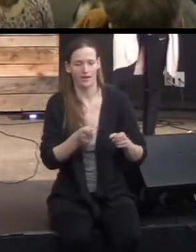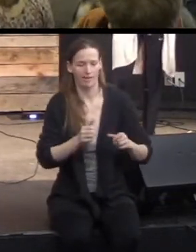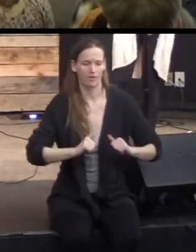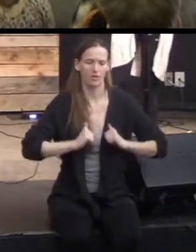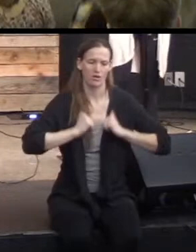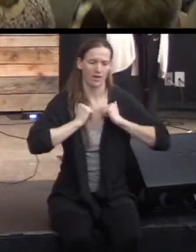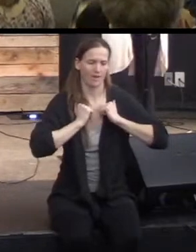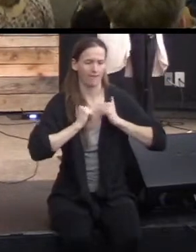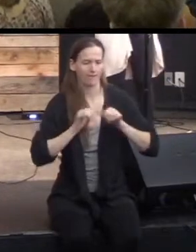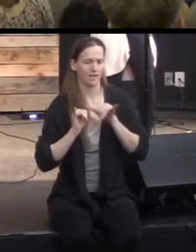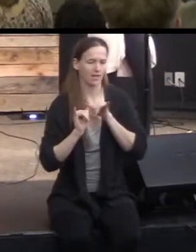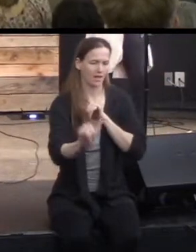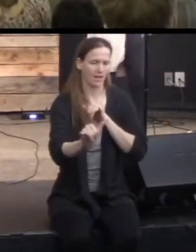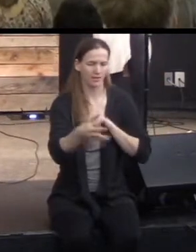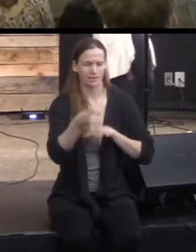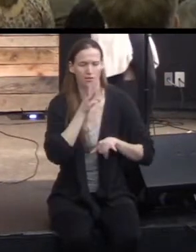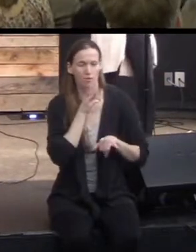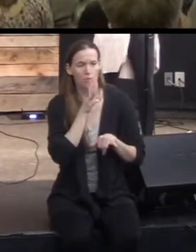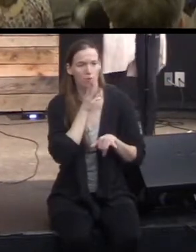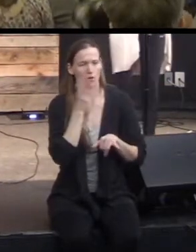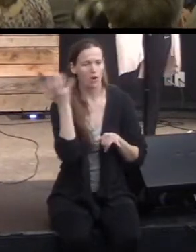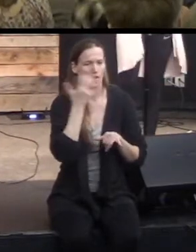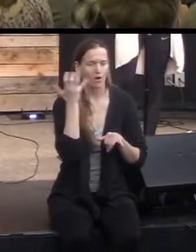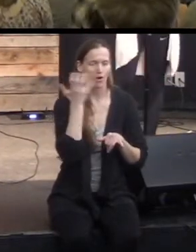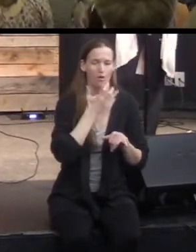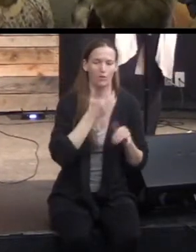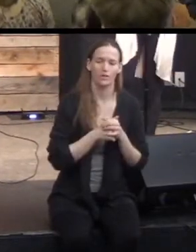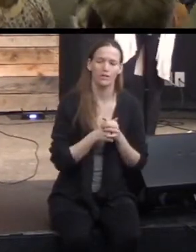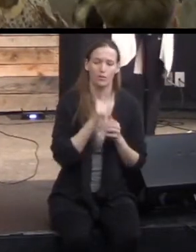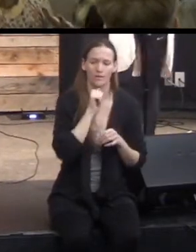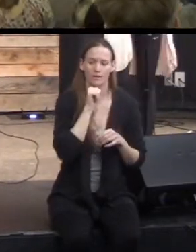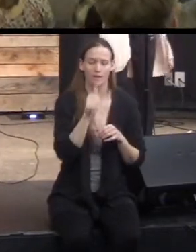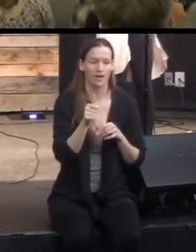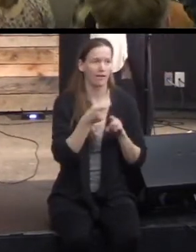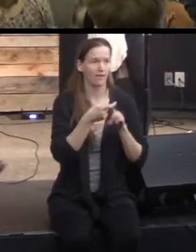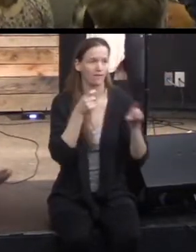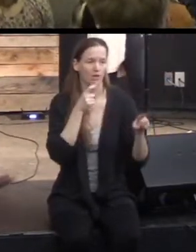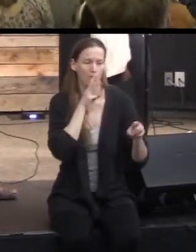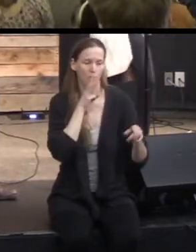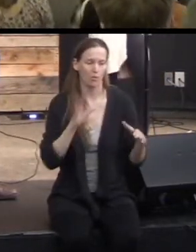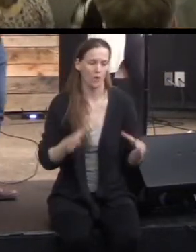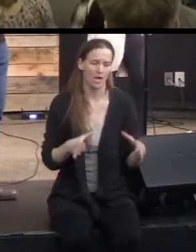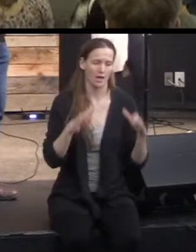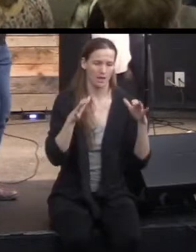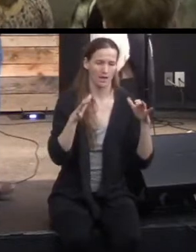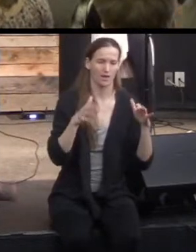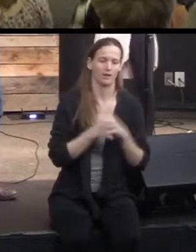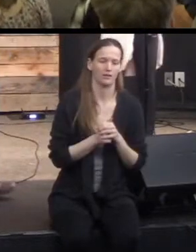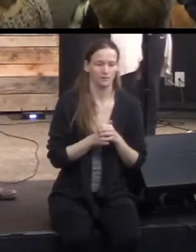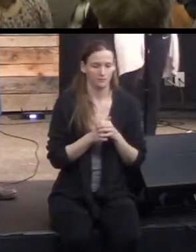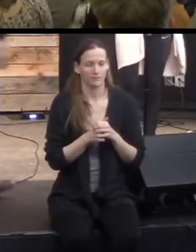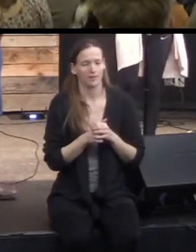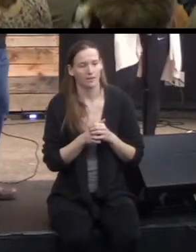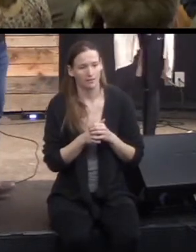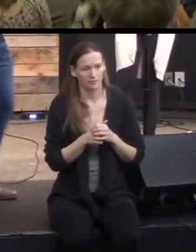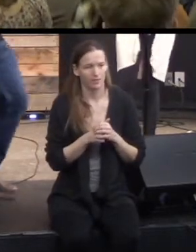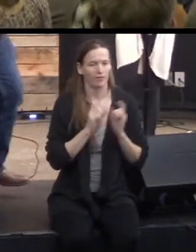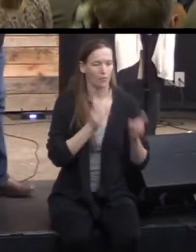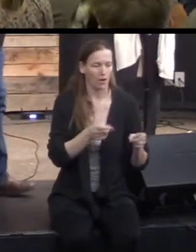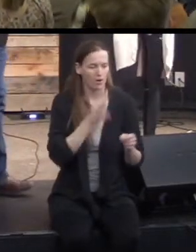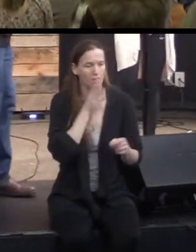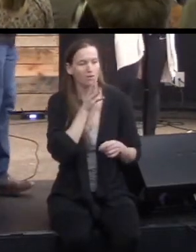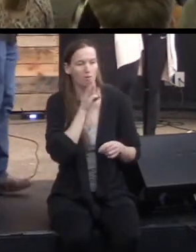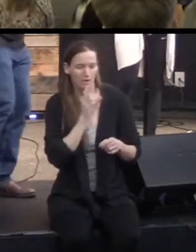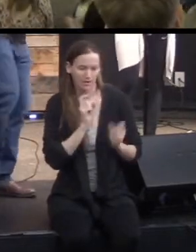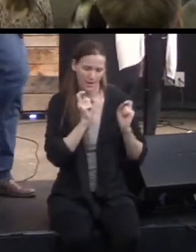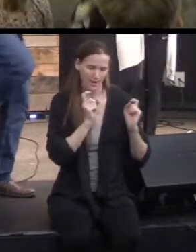gave her water. Whoa. He gave her water. He gave her water. And it was not from the well. Oh, he gave her